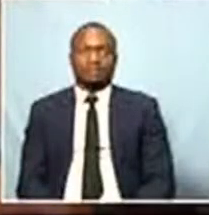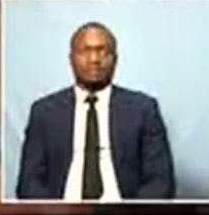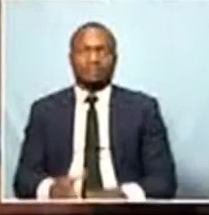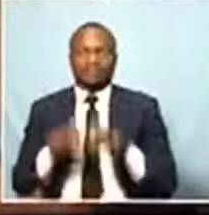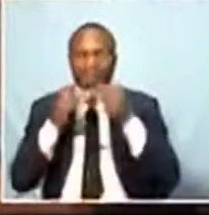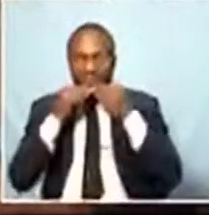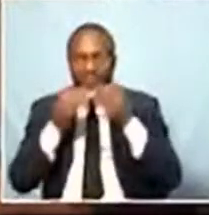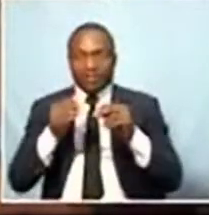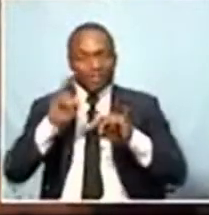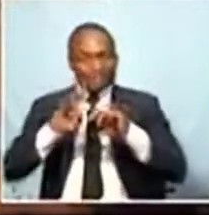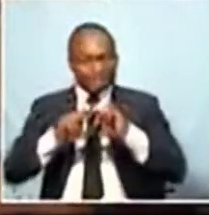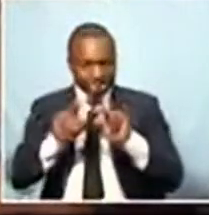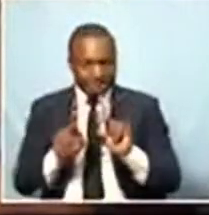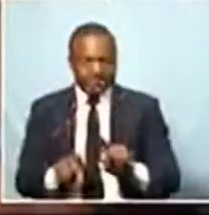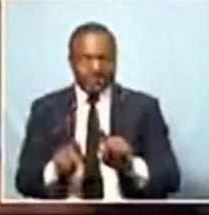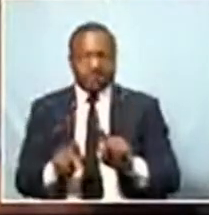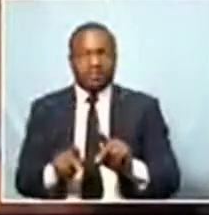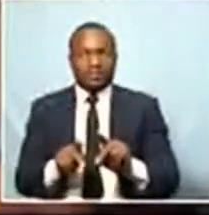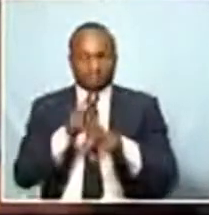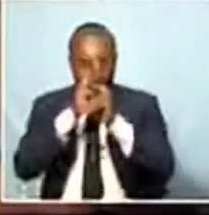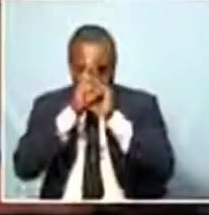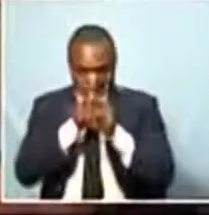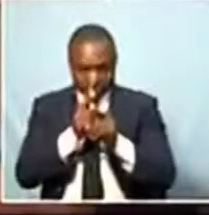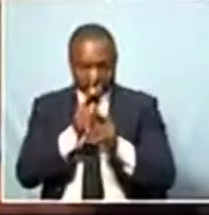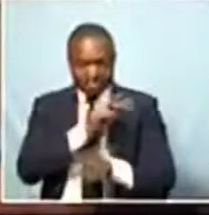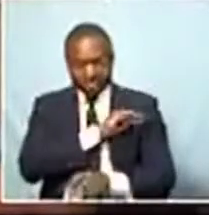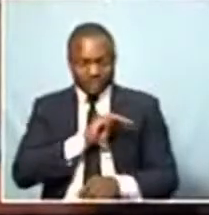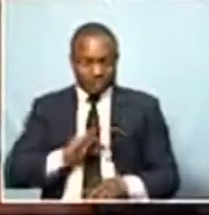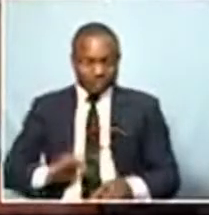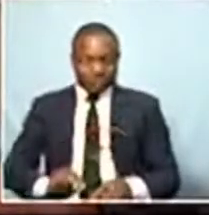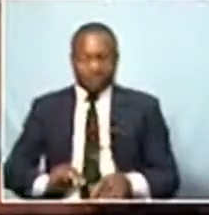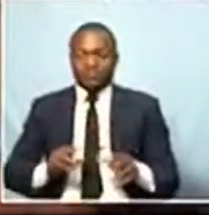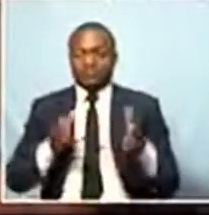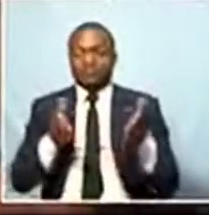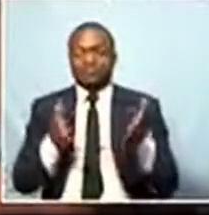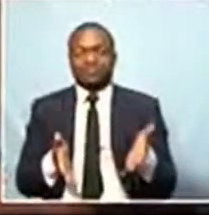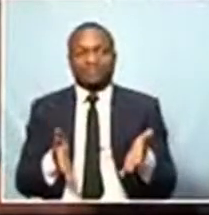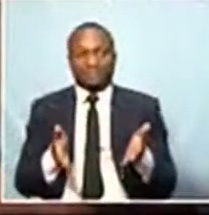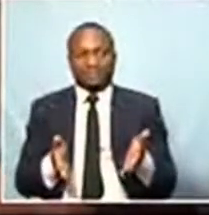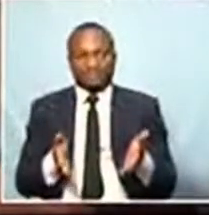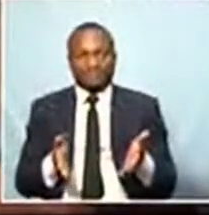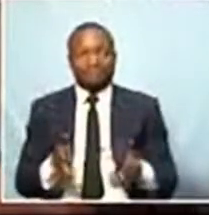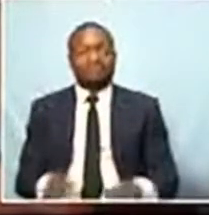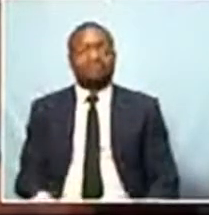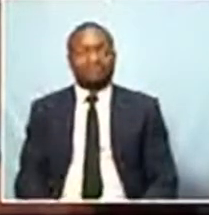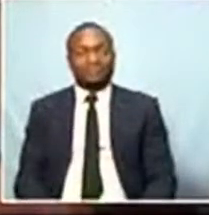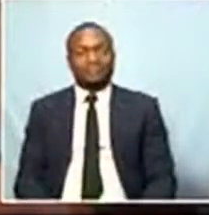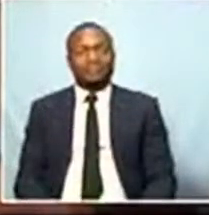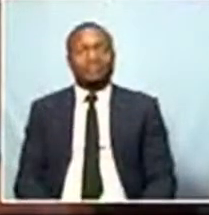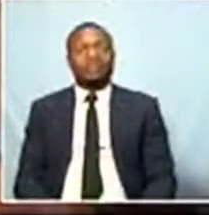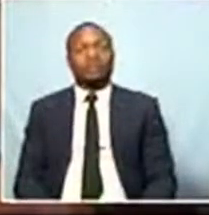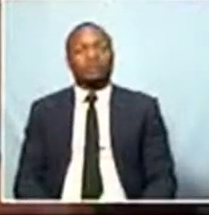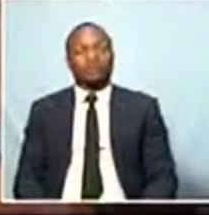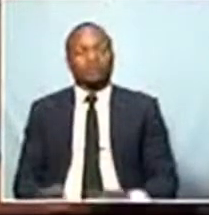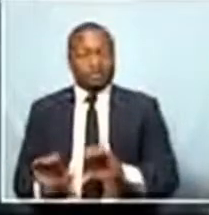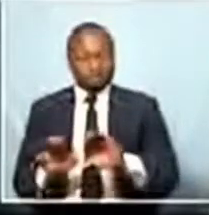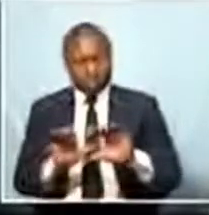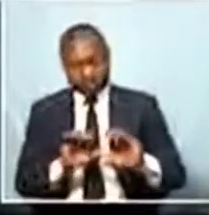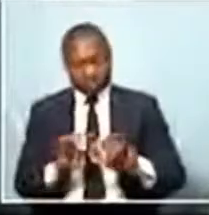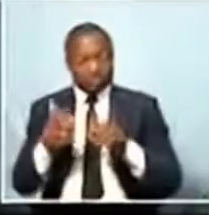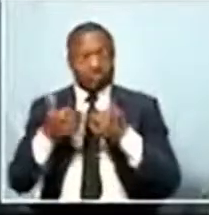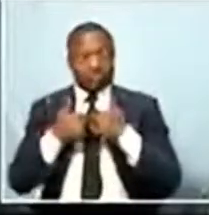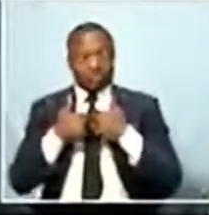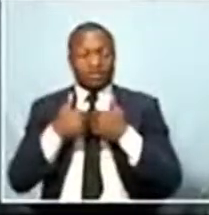Thank you so much, Honorable Chair, and the Honorable Member here. Of course, we do have the